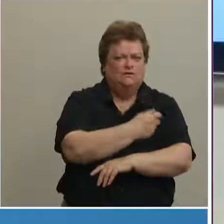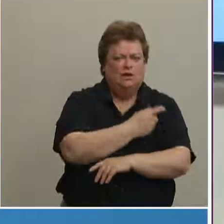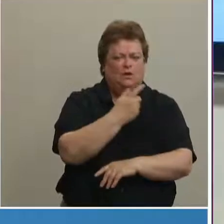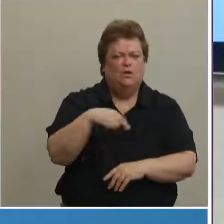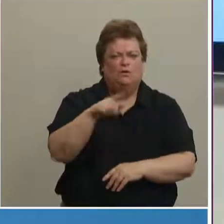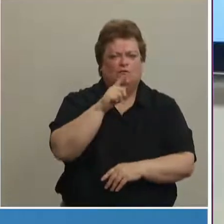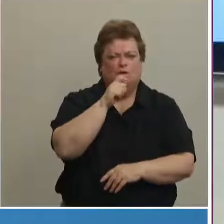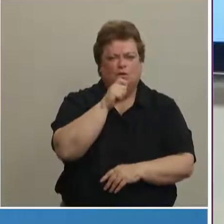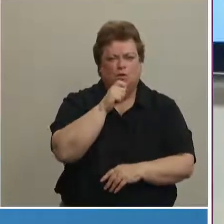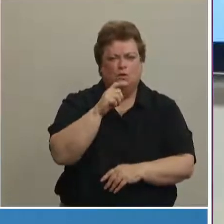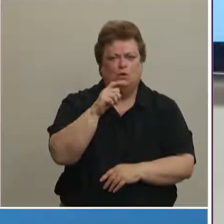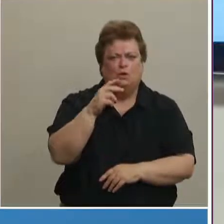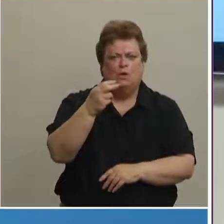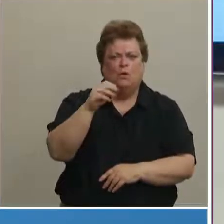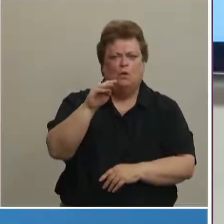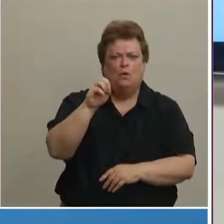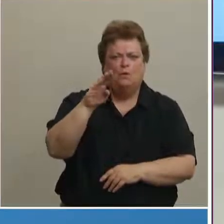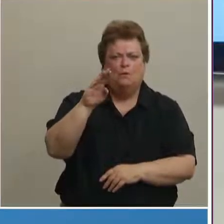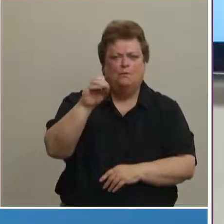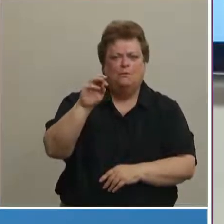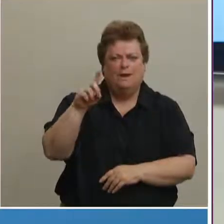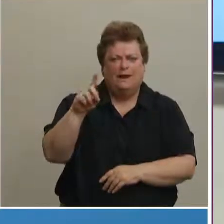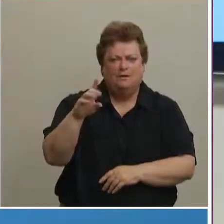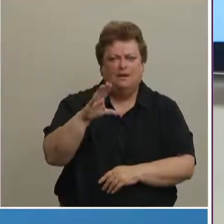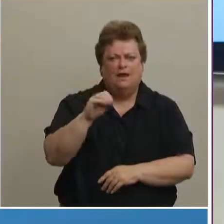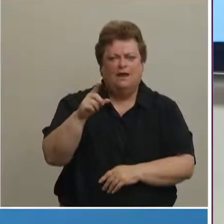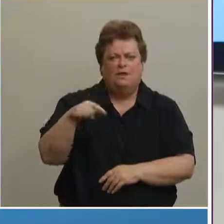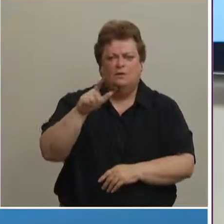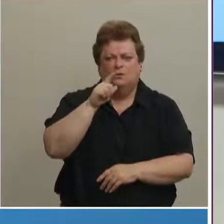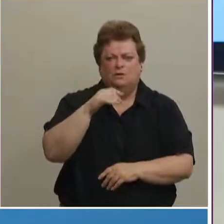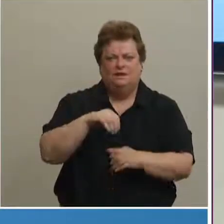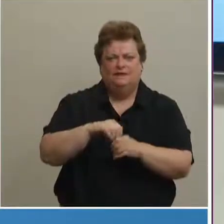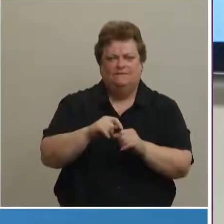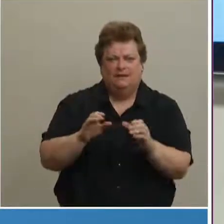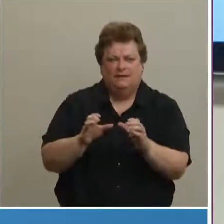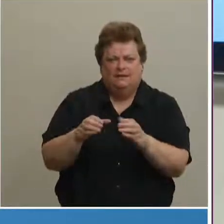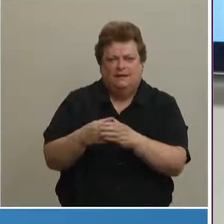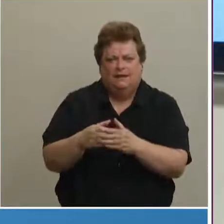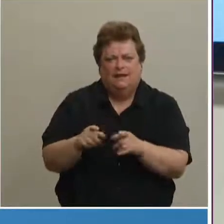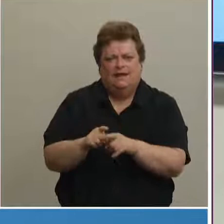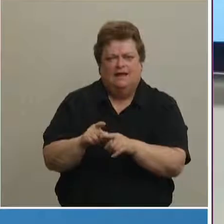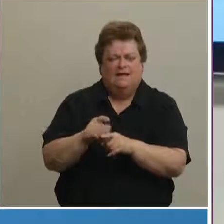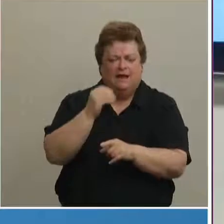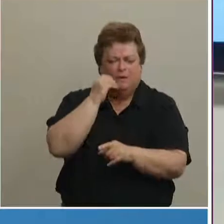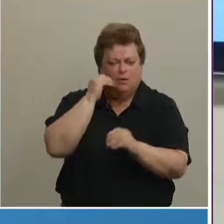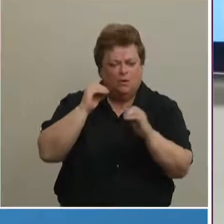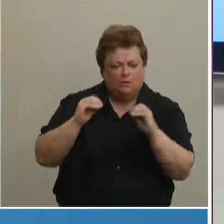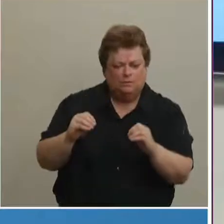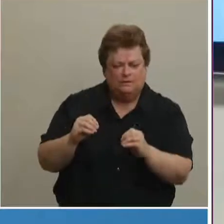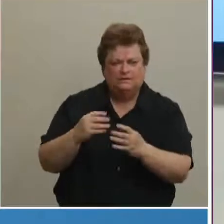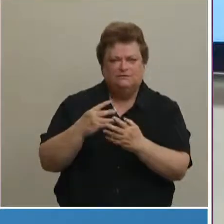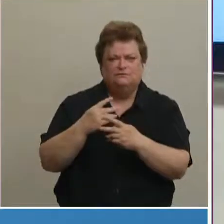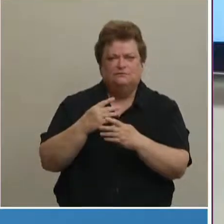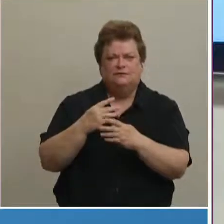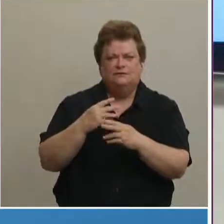vaccinate homebound adults and those in congregate living facilities like homeless shelters, residential treatment